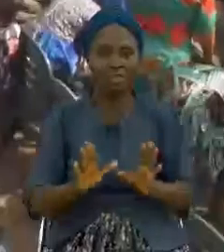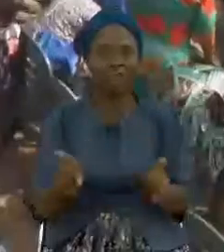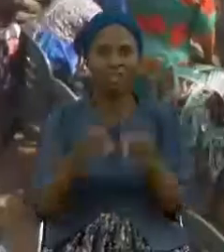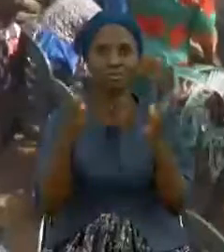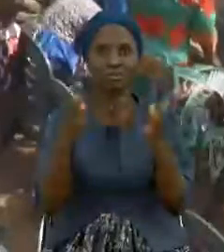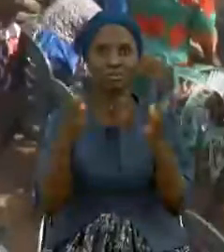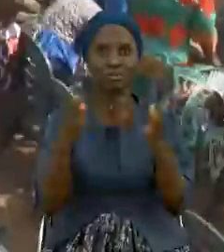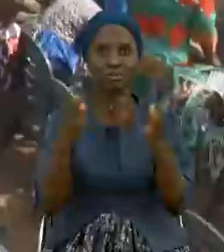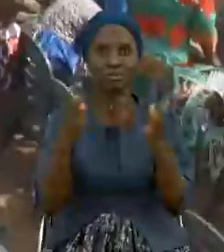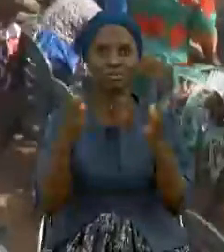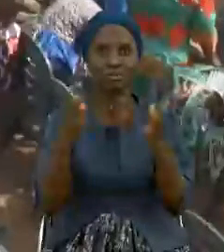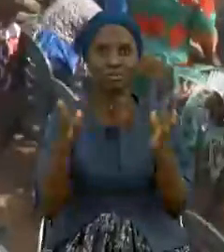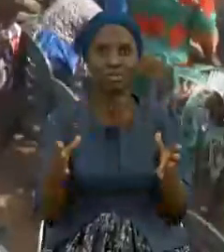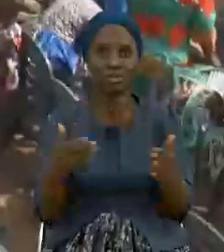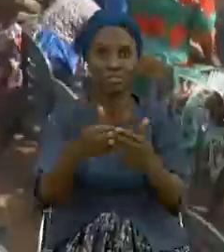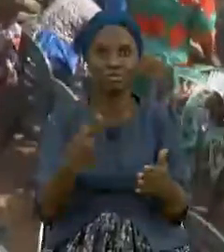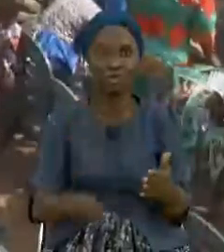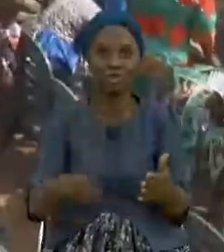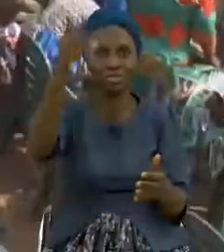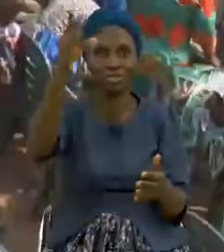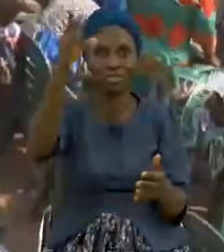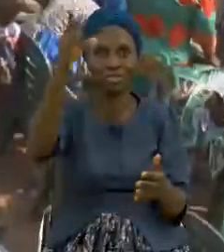of heaven.